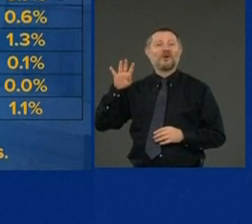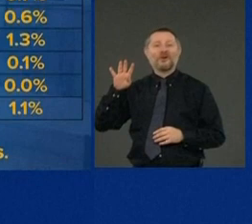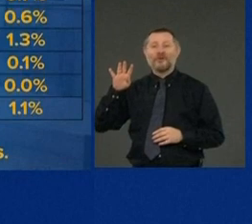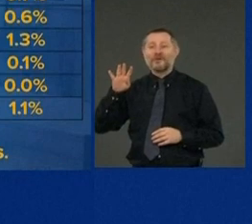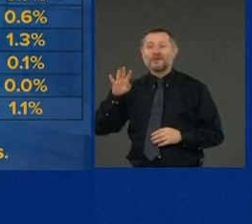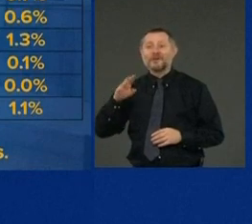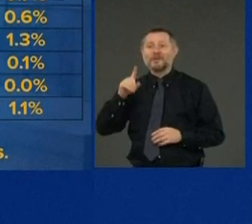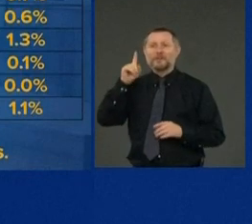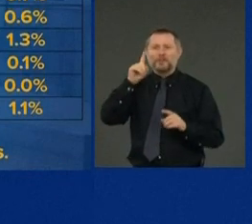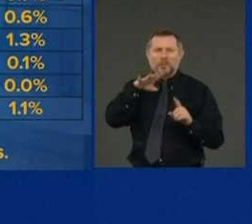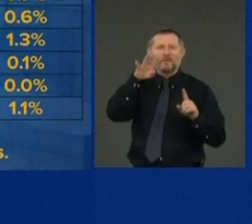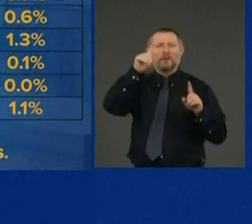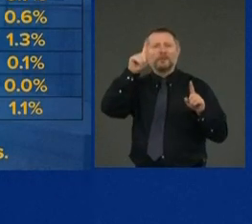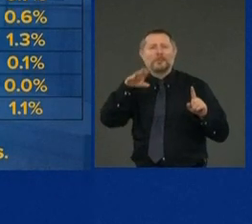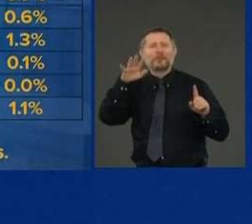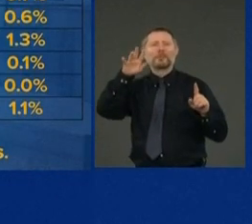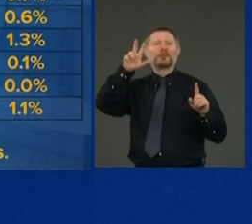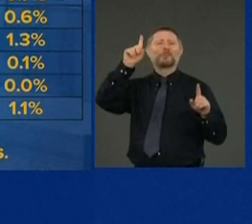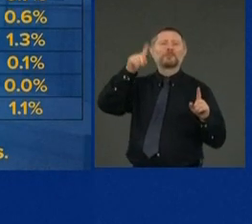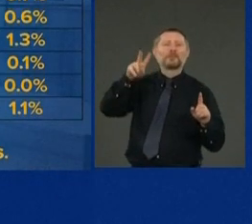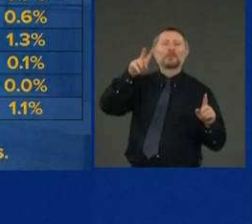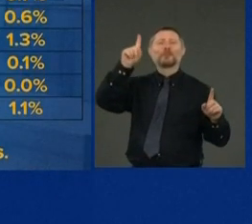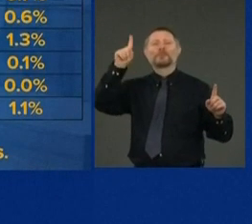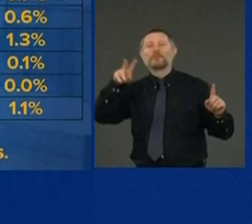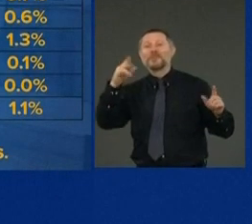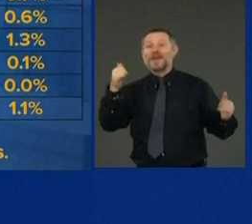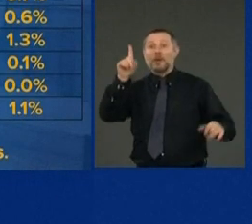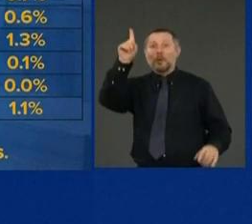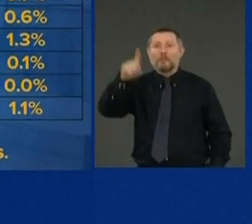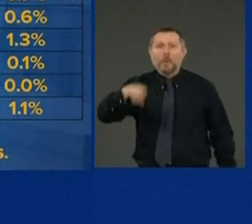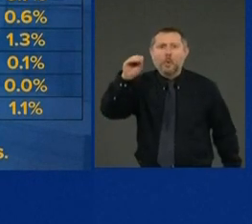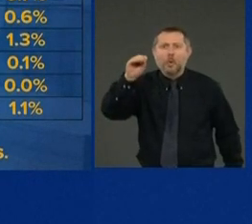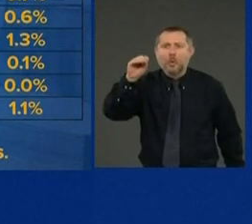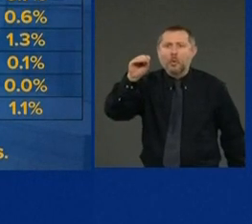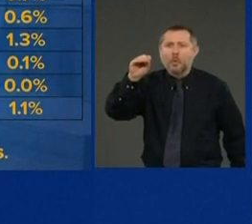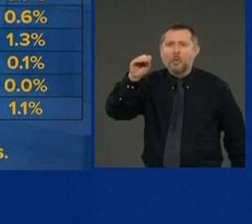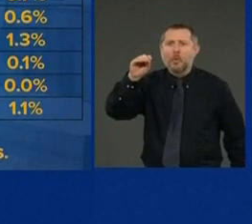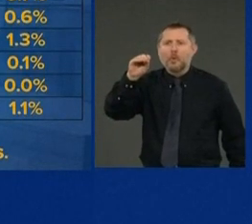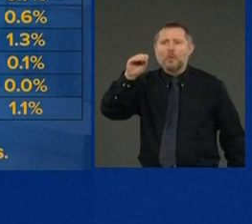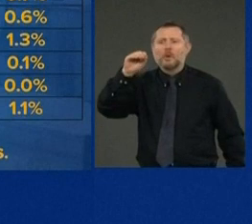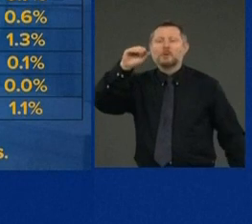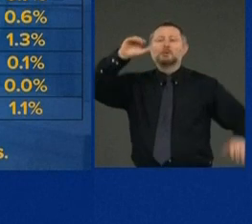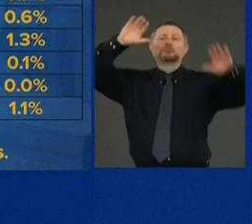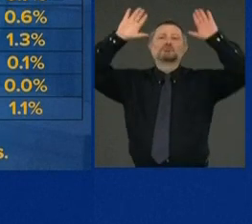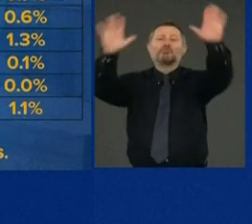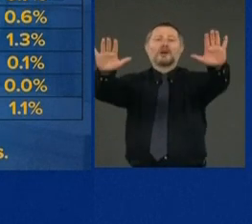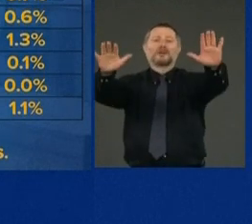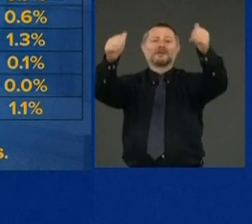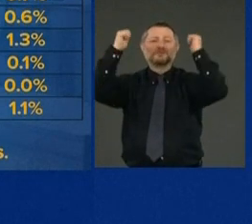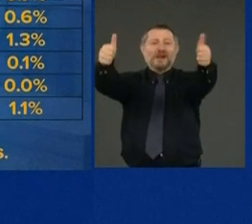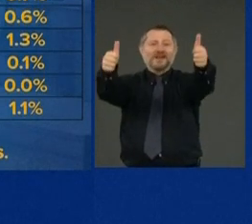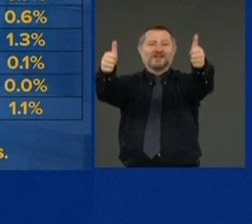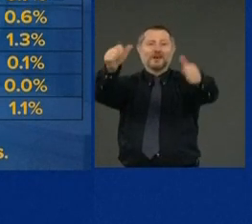1.3, 1.2, 1.2, 1. Great, great, great, great.